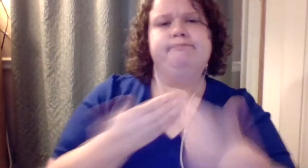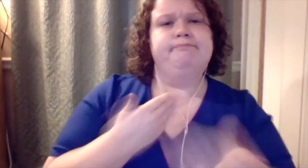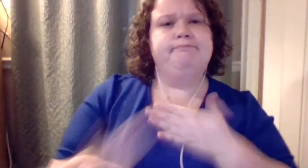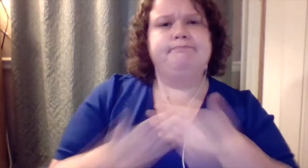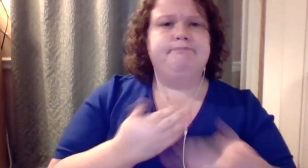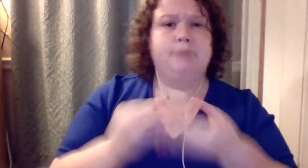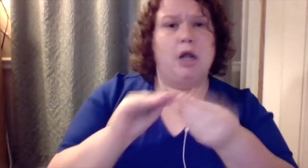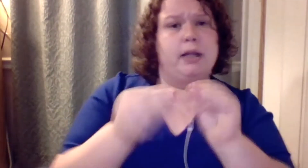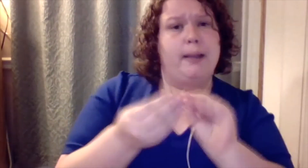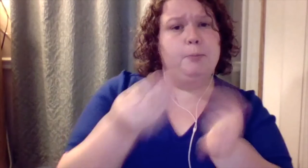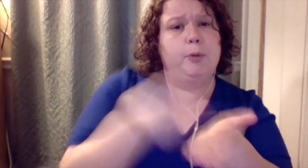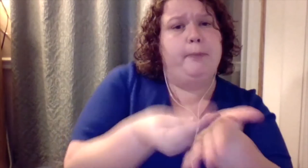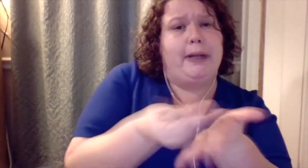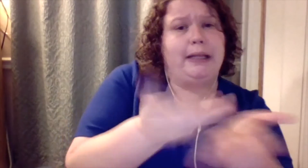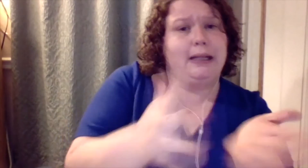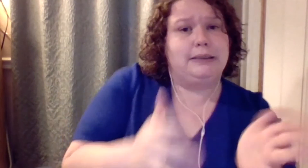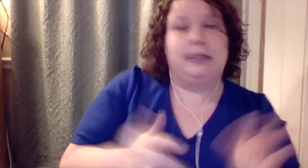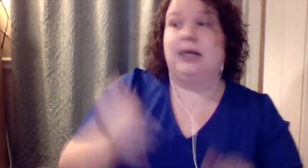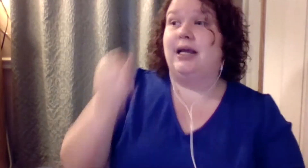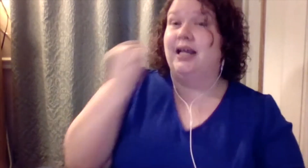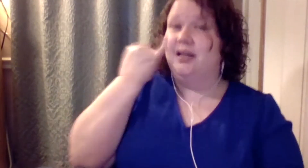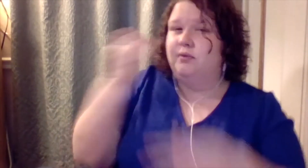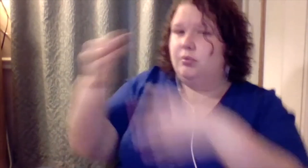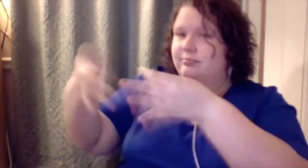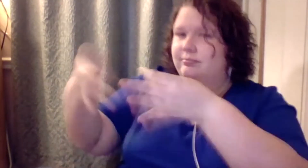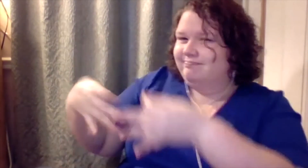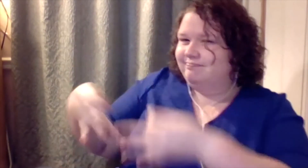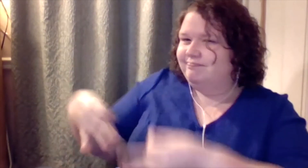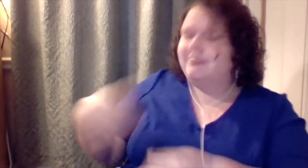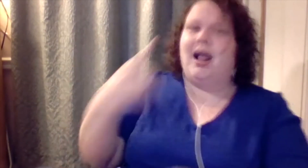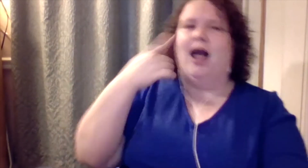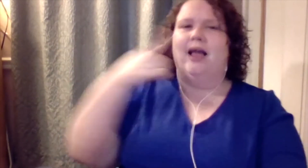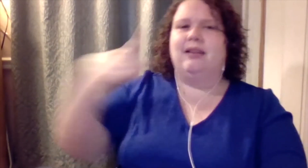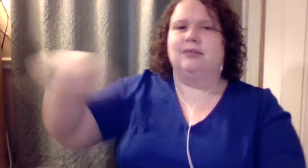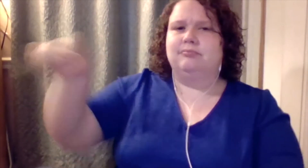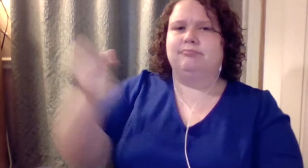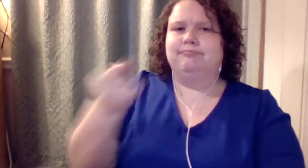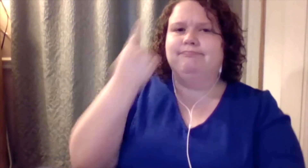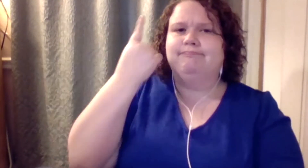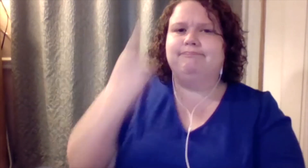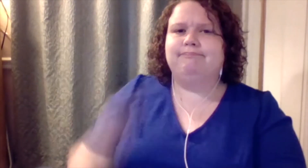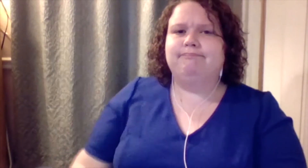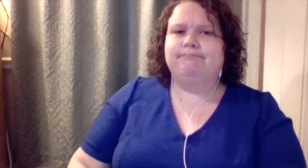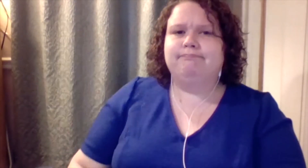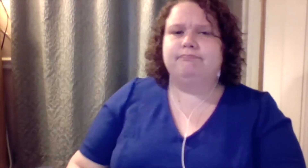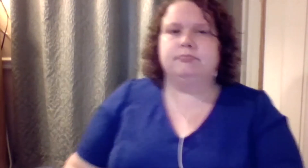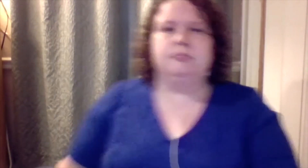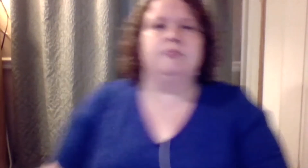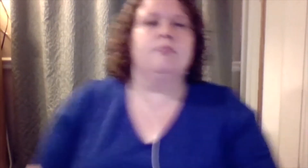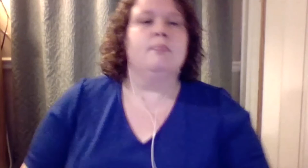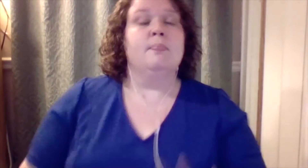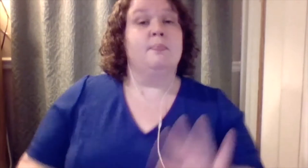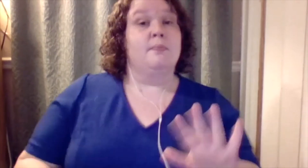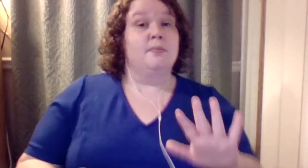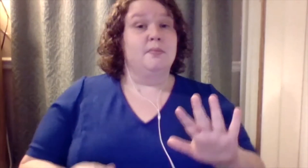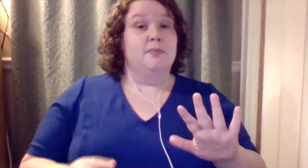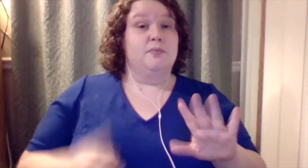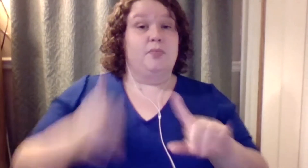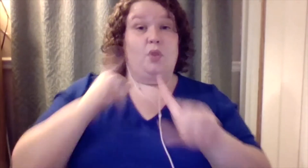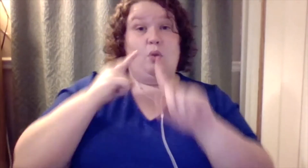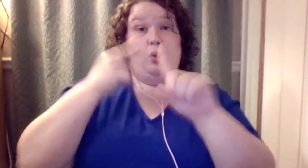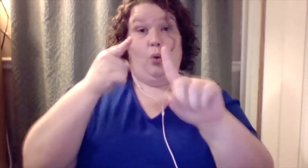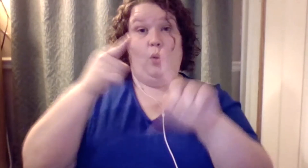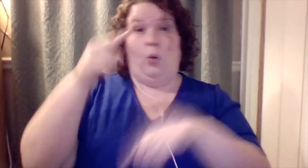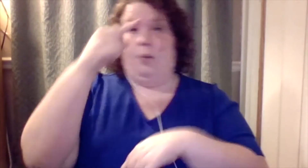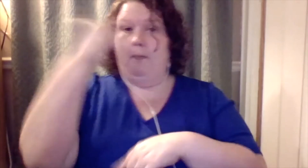more than a numbers game, I think people will understand. And to say that, the goal of desegregation was to provide equity